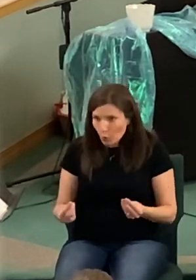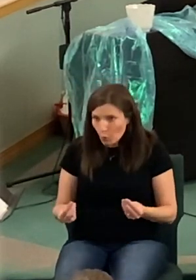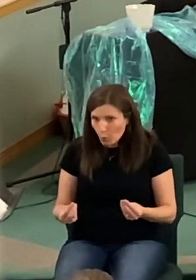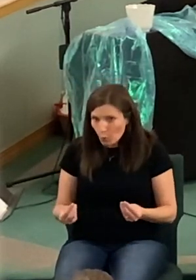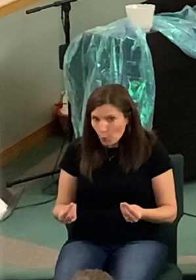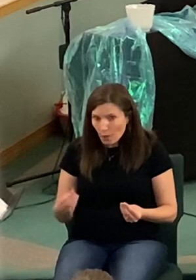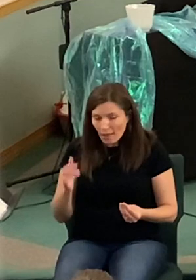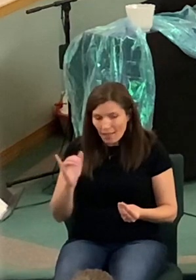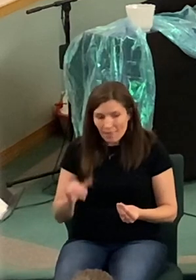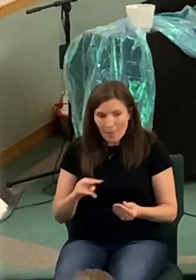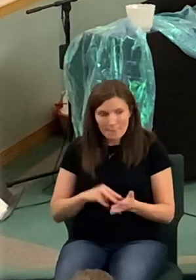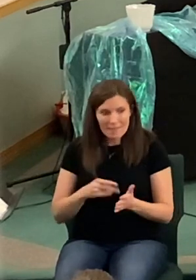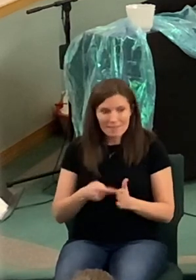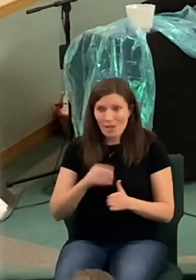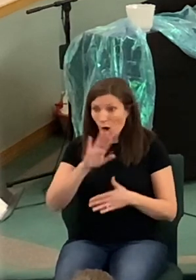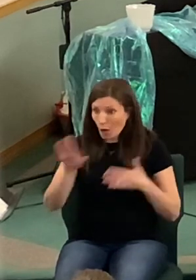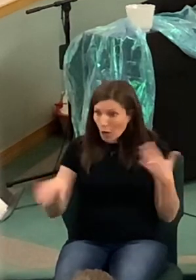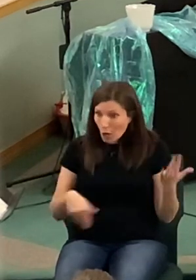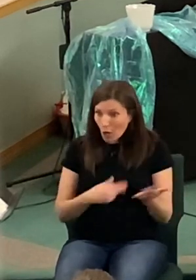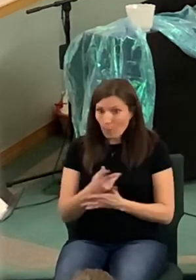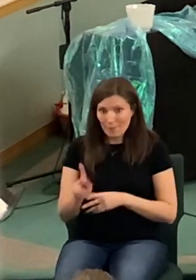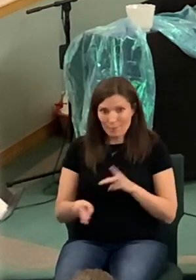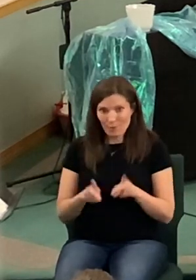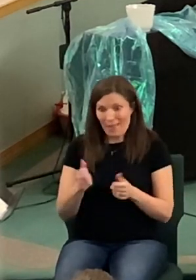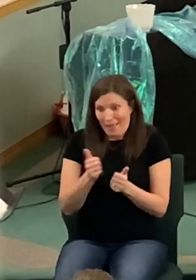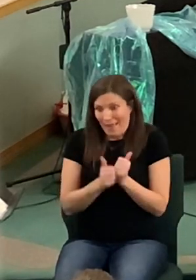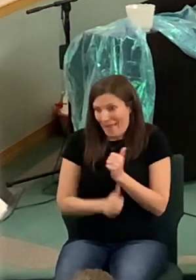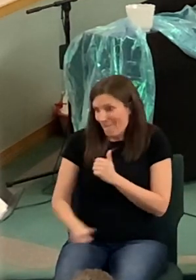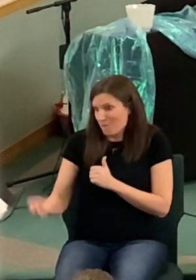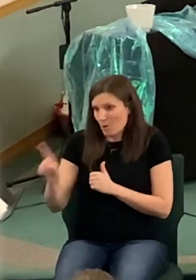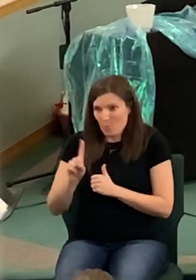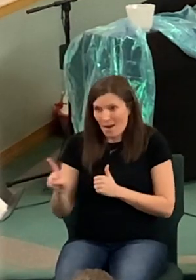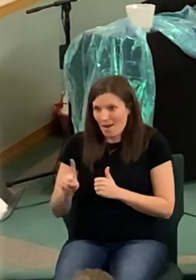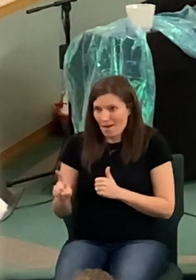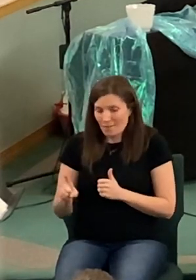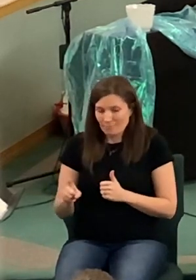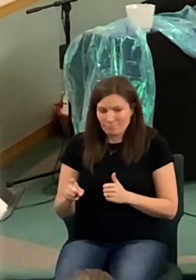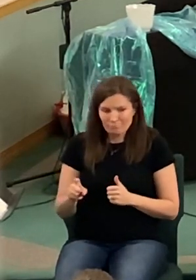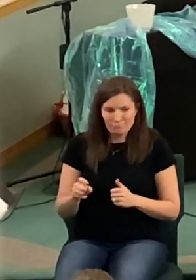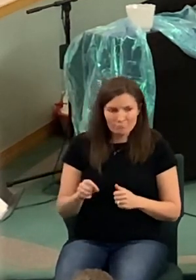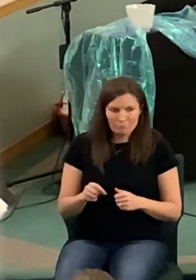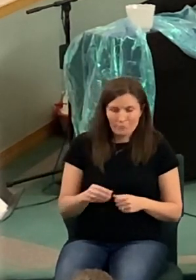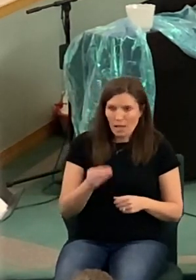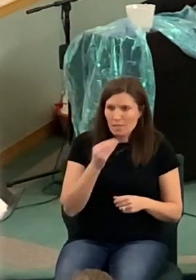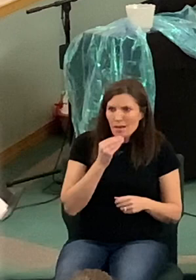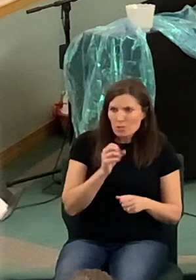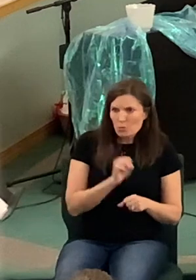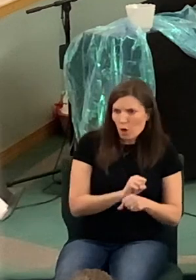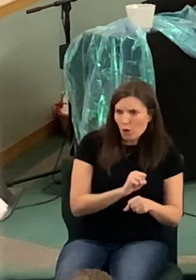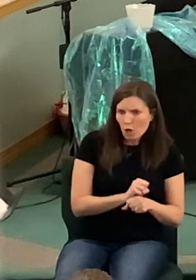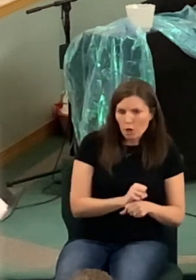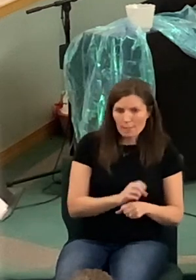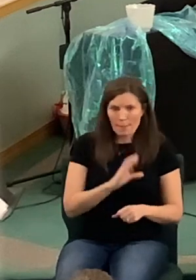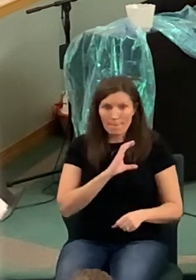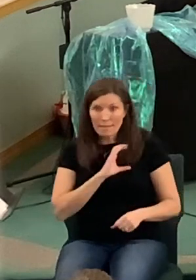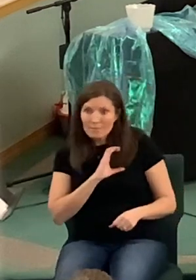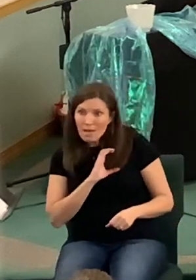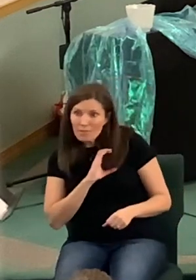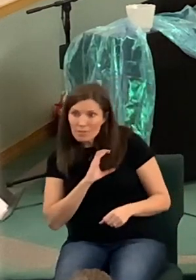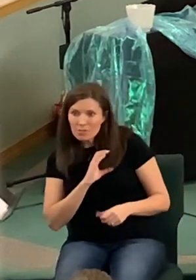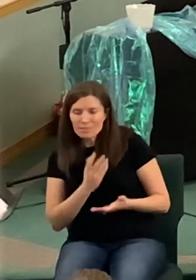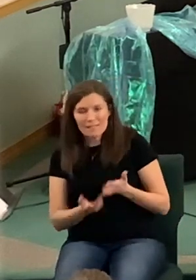people everywhere. Janitors, managers, lunch workers, accountants, police